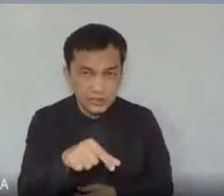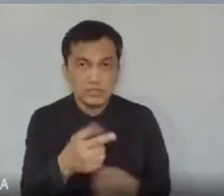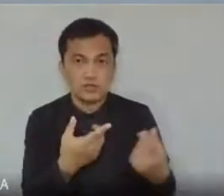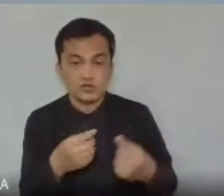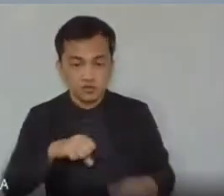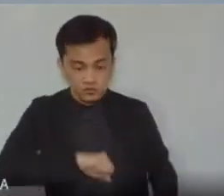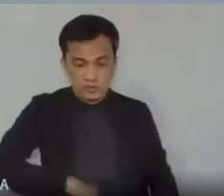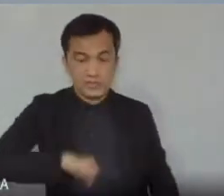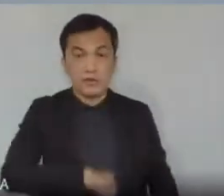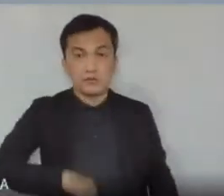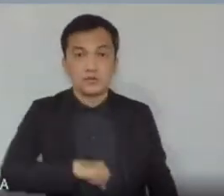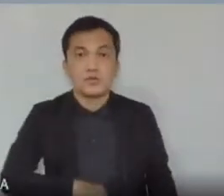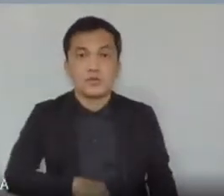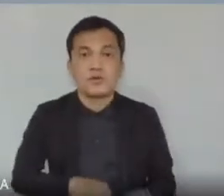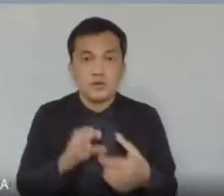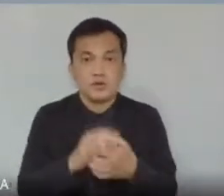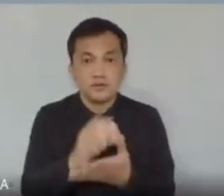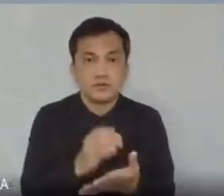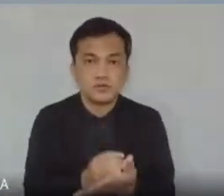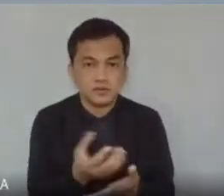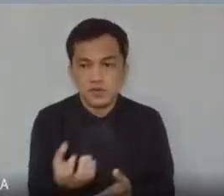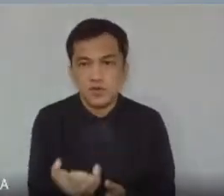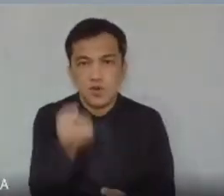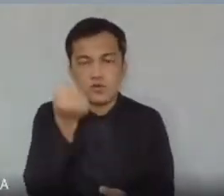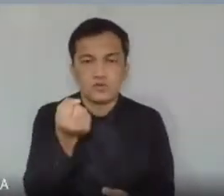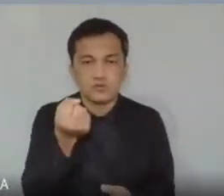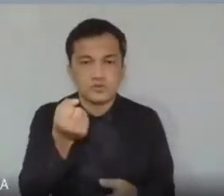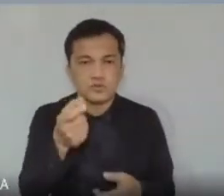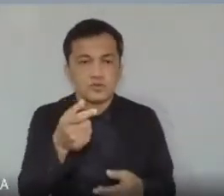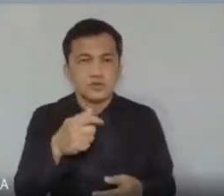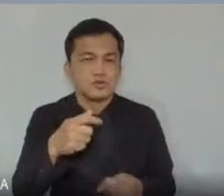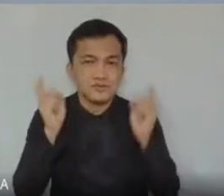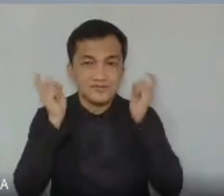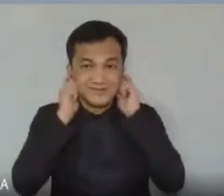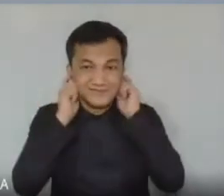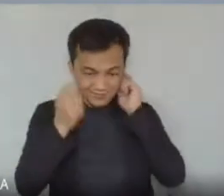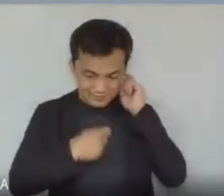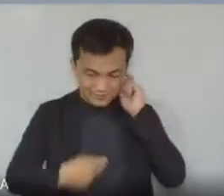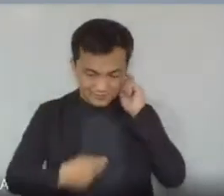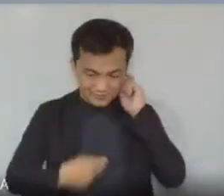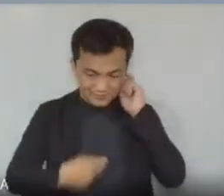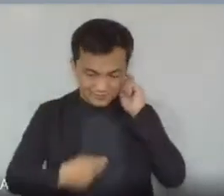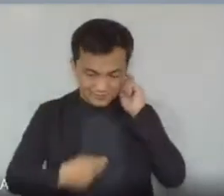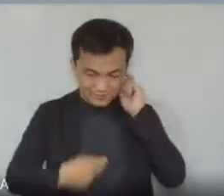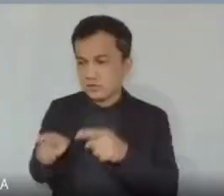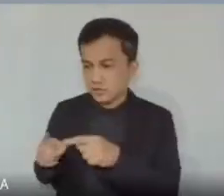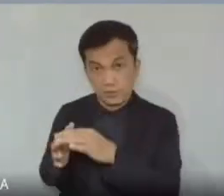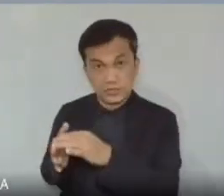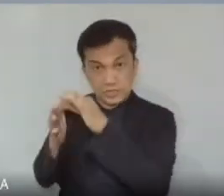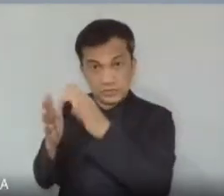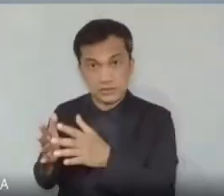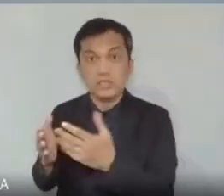give medications, to do diagnosis at a very far, even though they are not seeing the